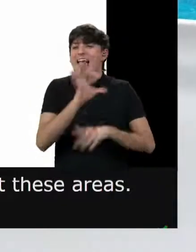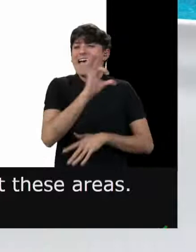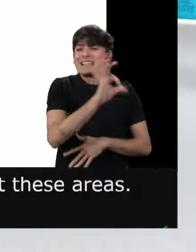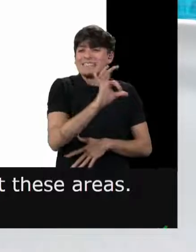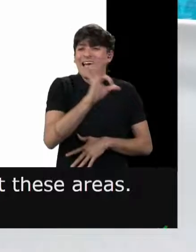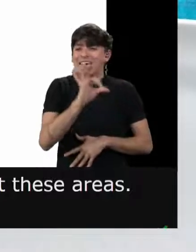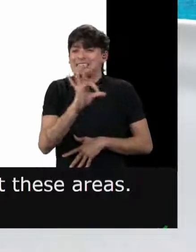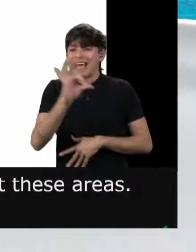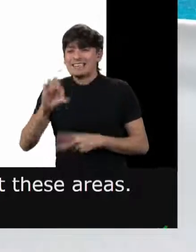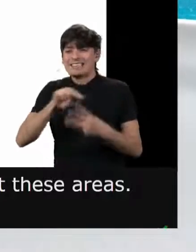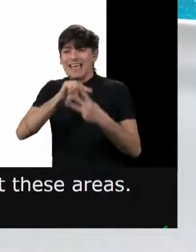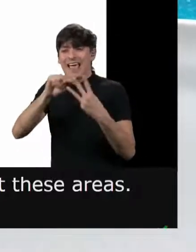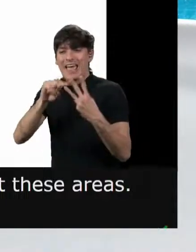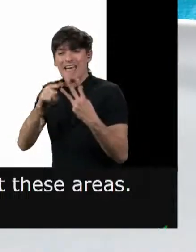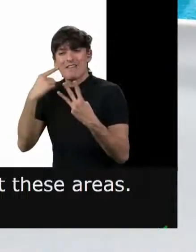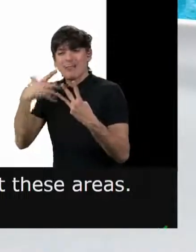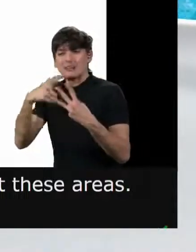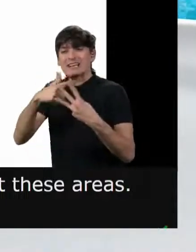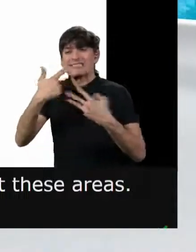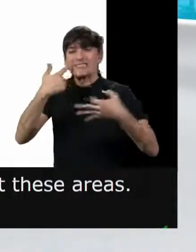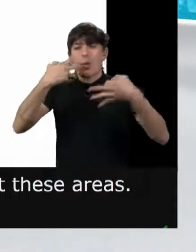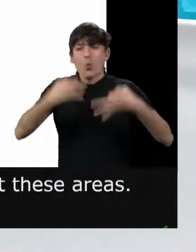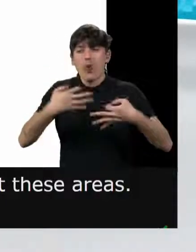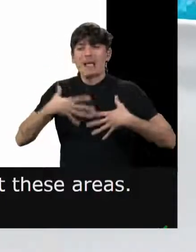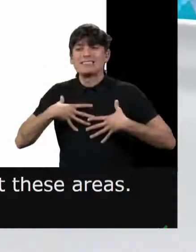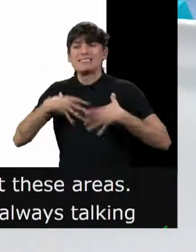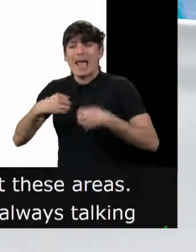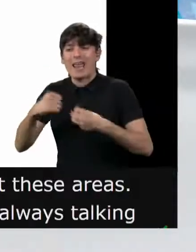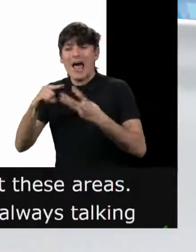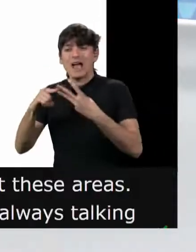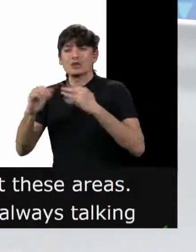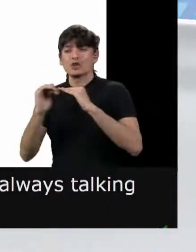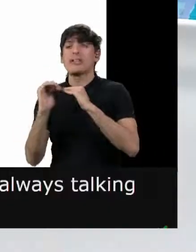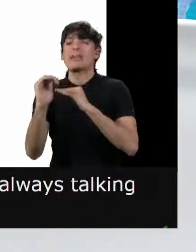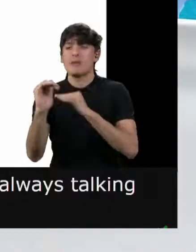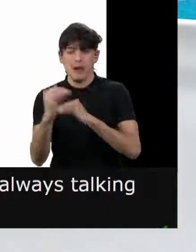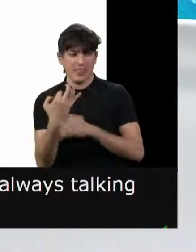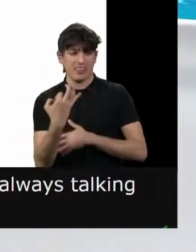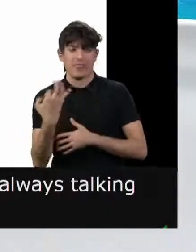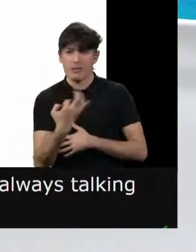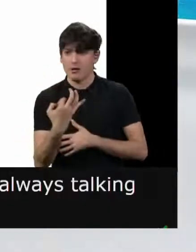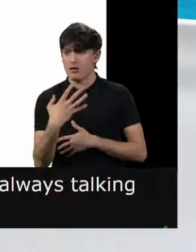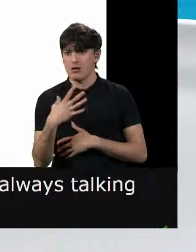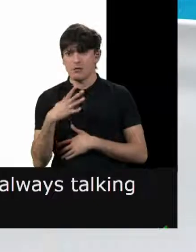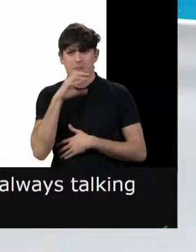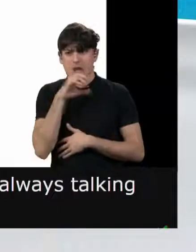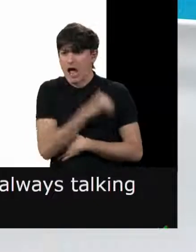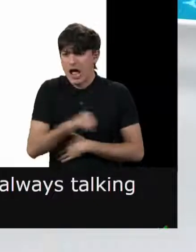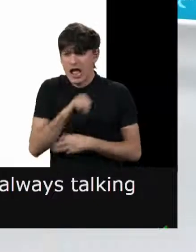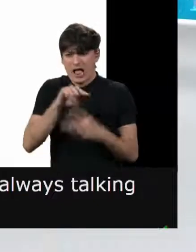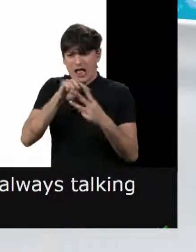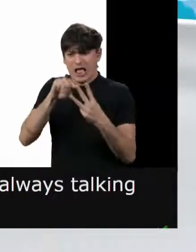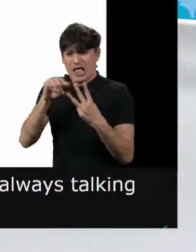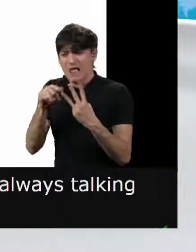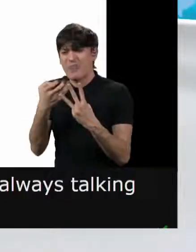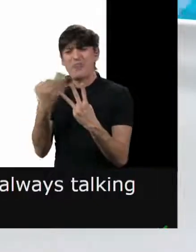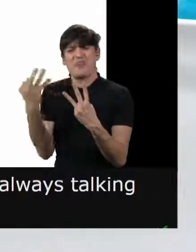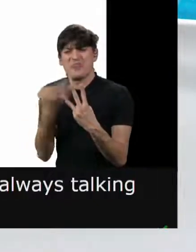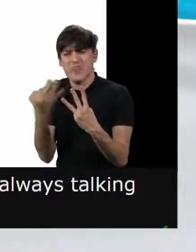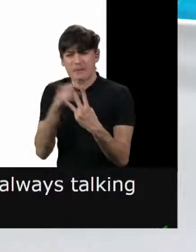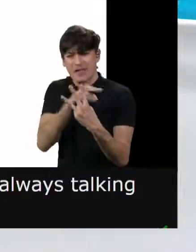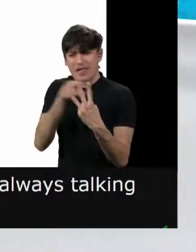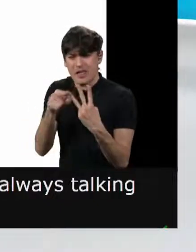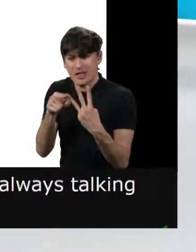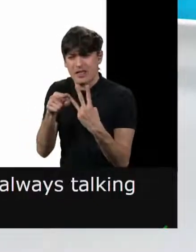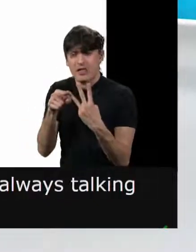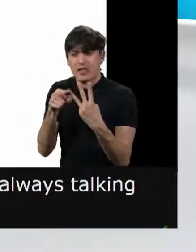famosas tres three S. Tiene que ser S's. It segura, has to tiene que be ser estable y safe, it tiene que has ser to be sostenible. sustainable. Fenomenal, tiene que ser esas tres S, pero aunque solo sea